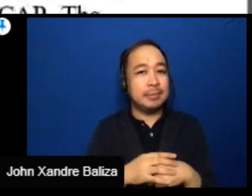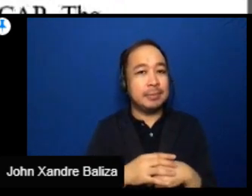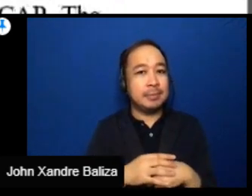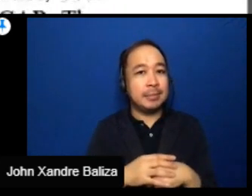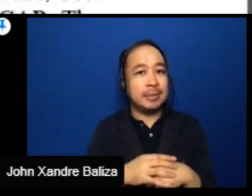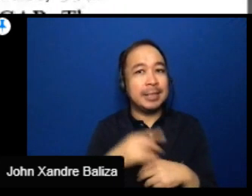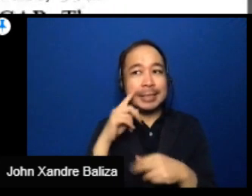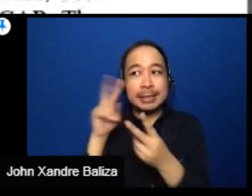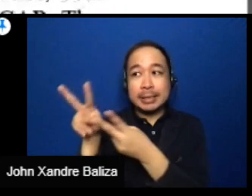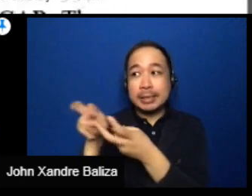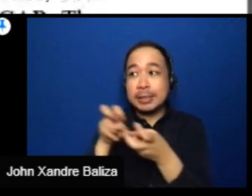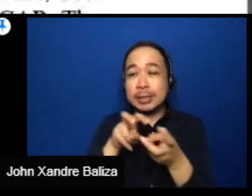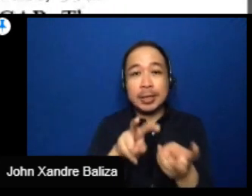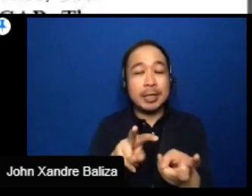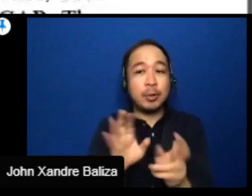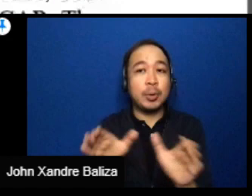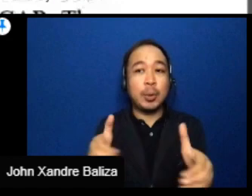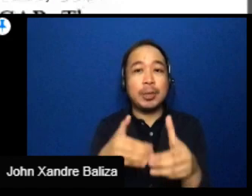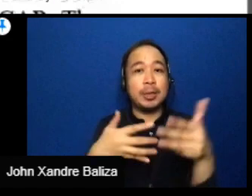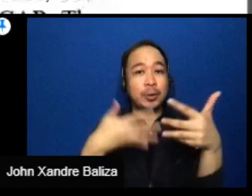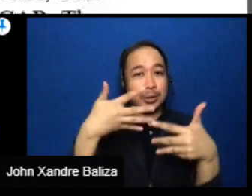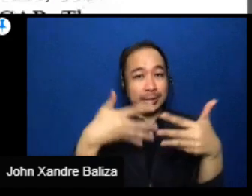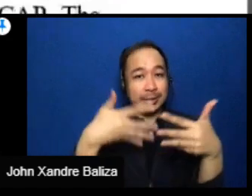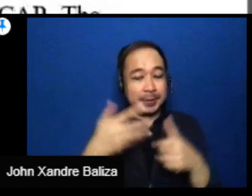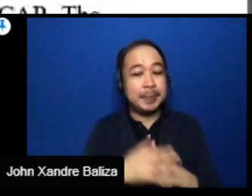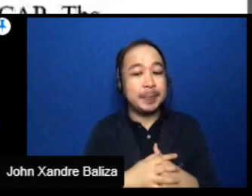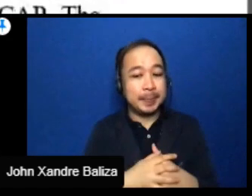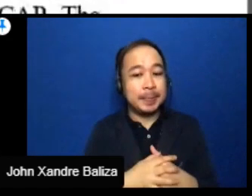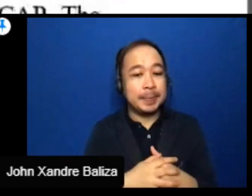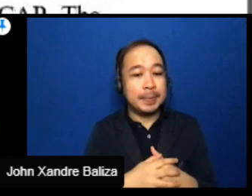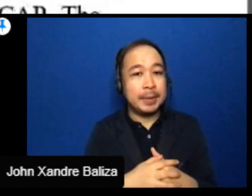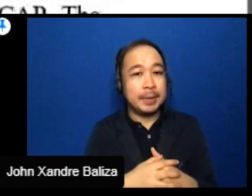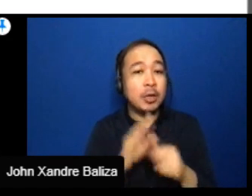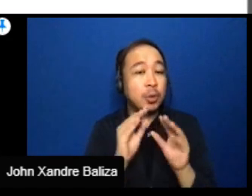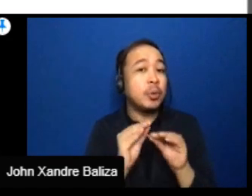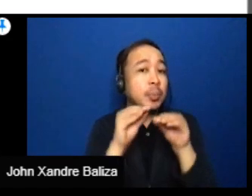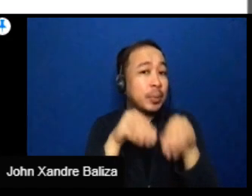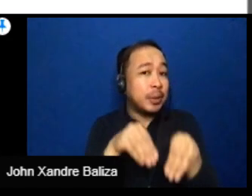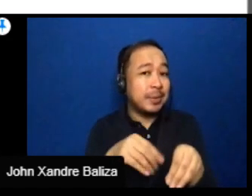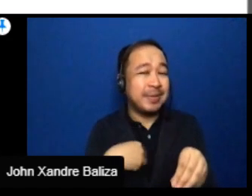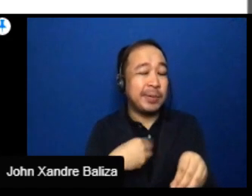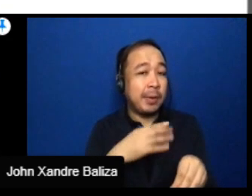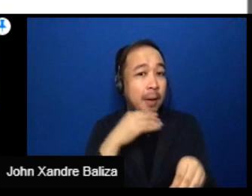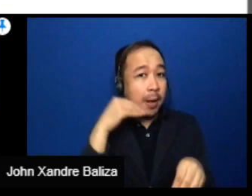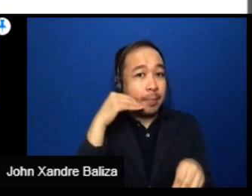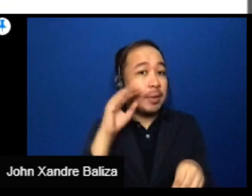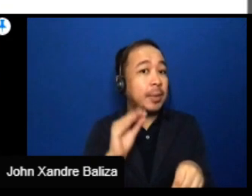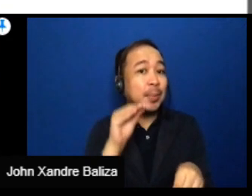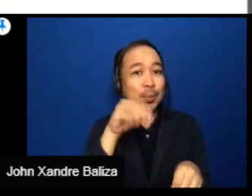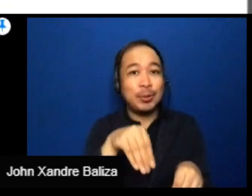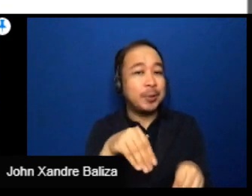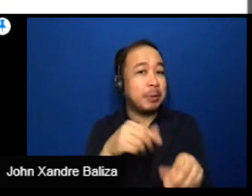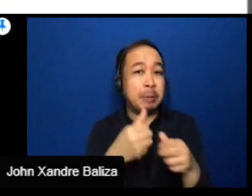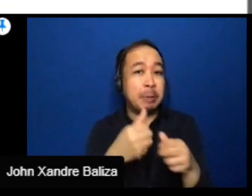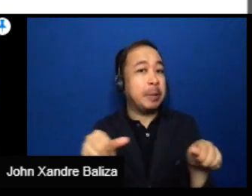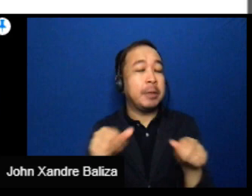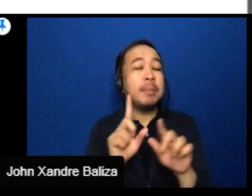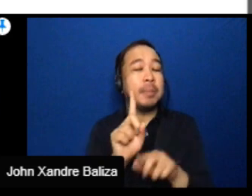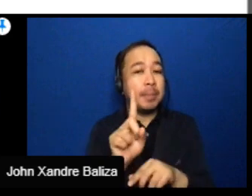from the Committee on Statistics. And as for the placement, I'm happy to put it anywhere except for